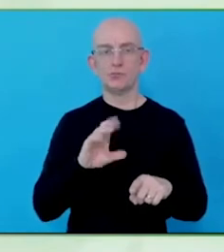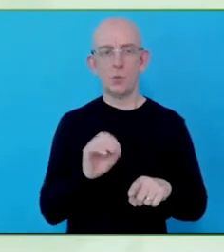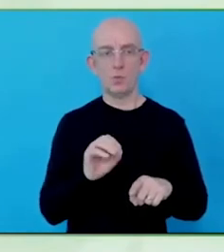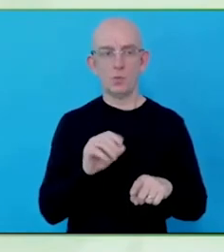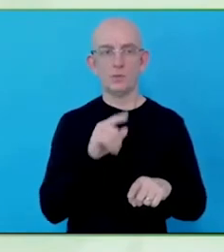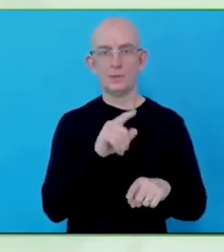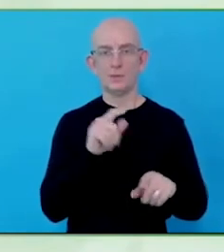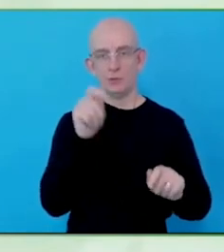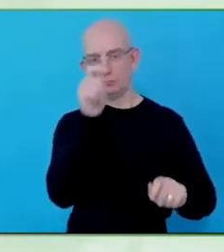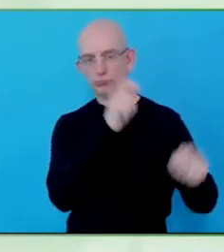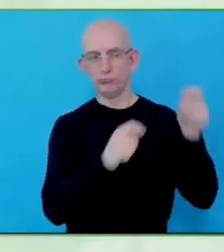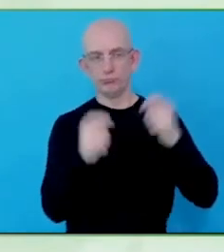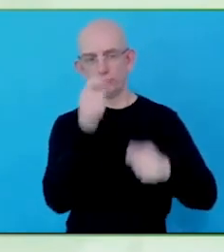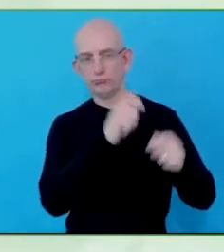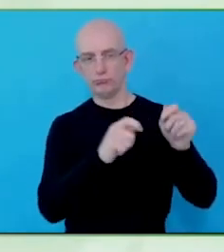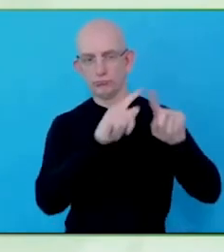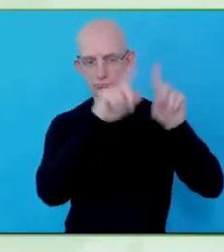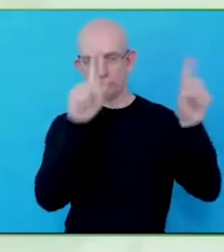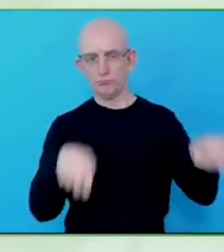Okay,